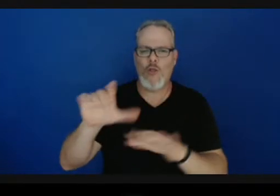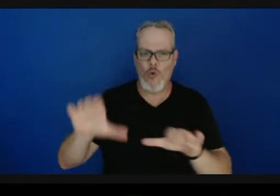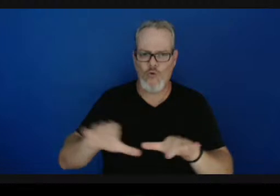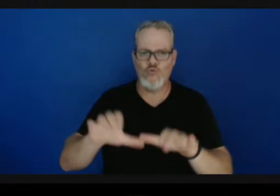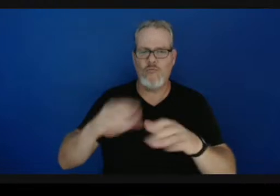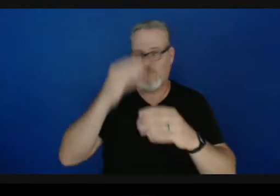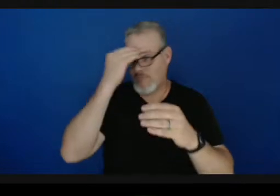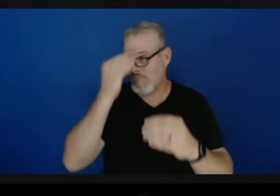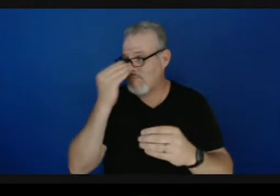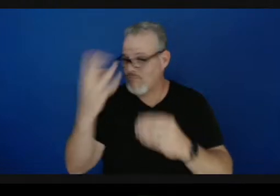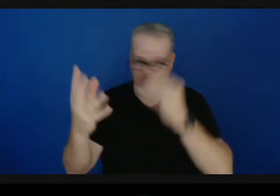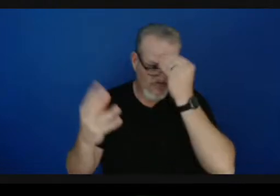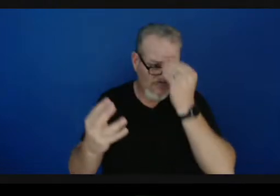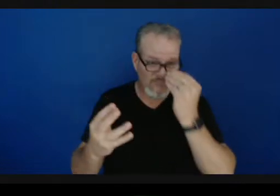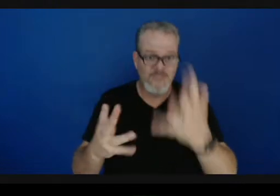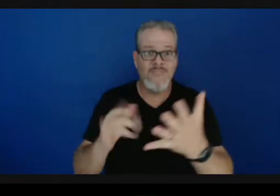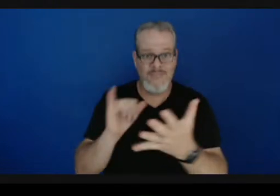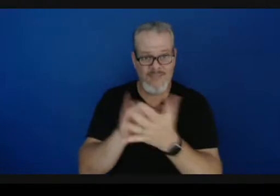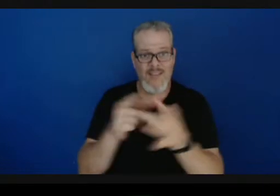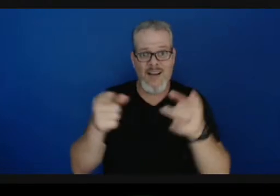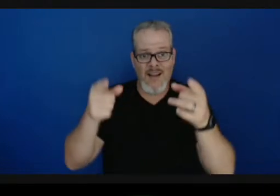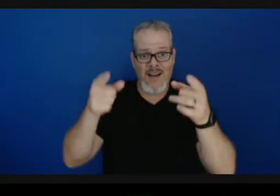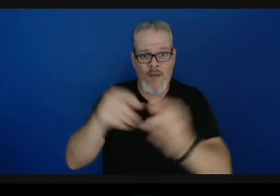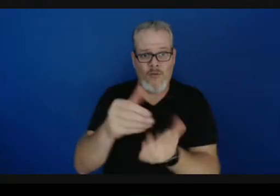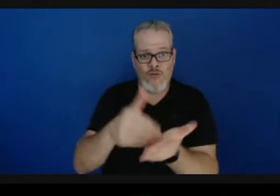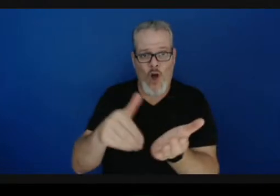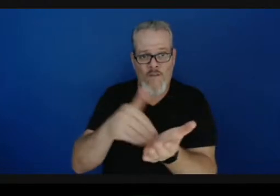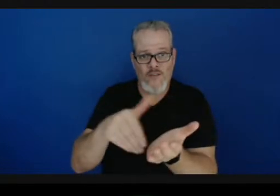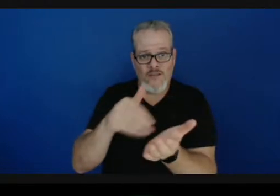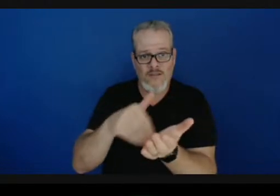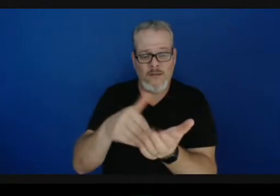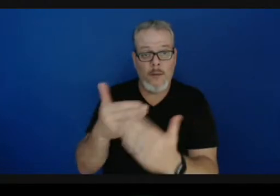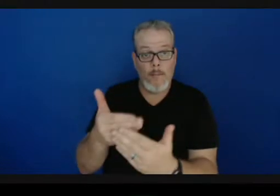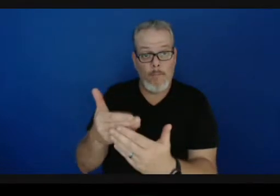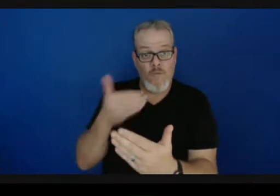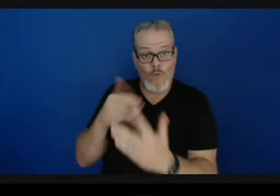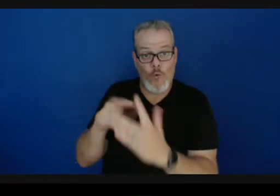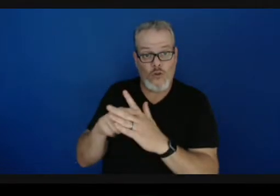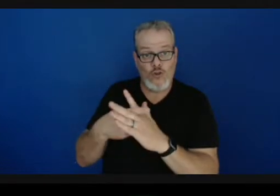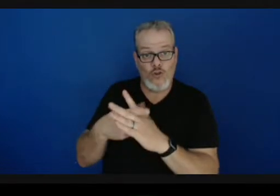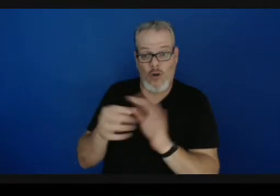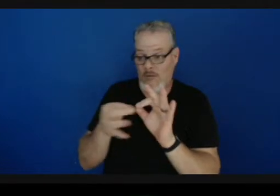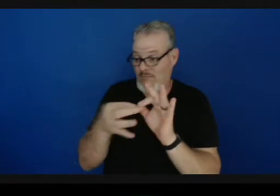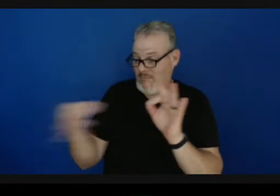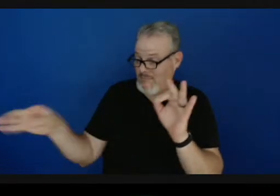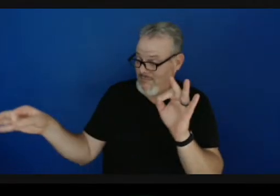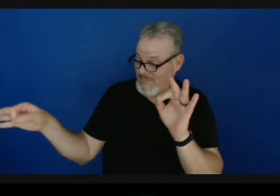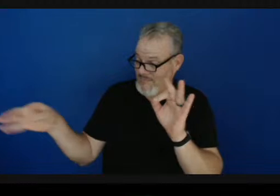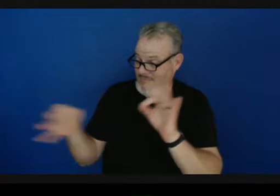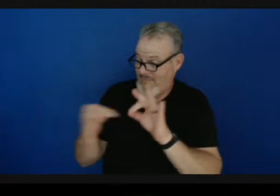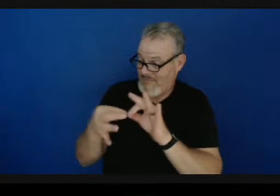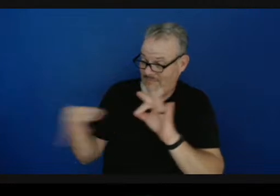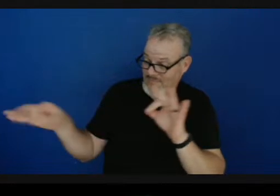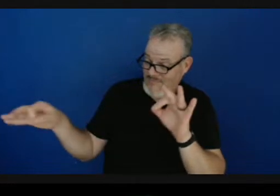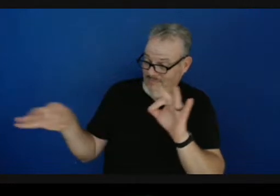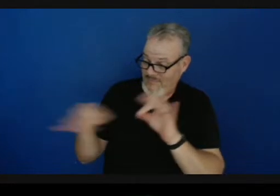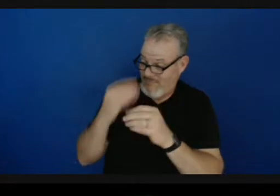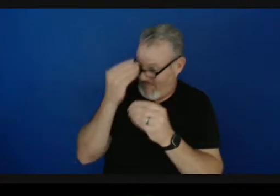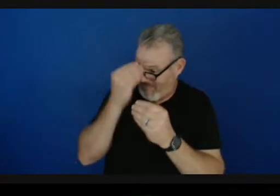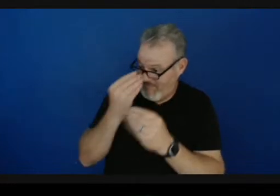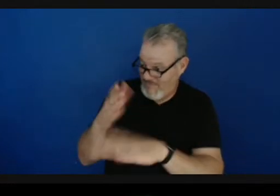trying to pass out, is that basically before we could get the orange statement out, it had moved on into the eruptive